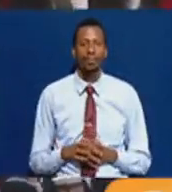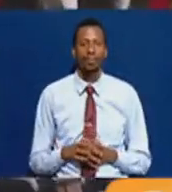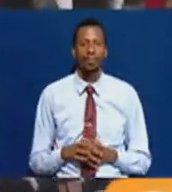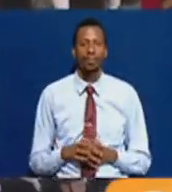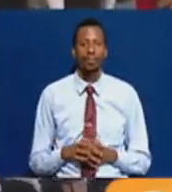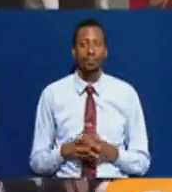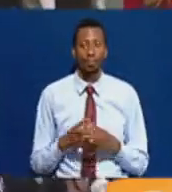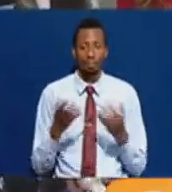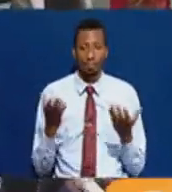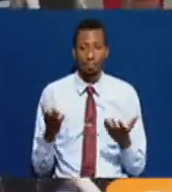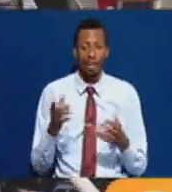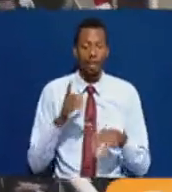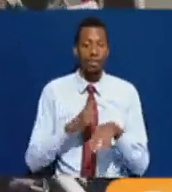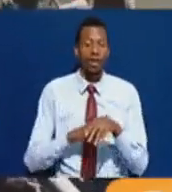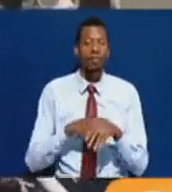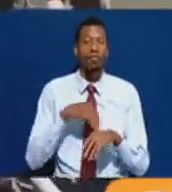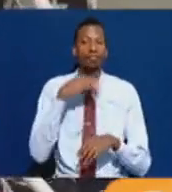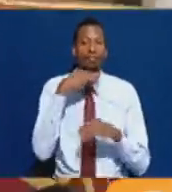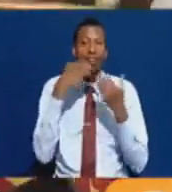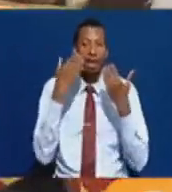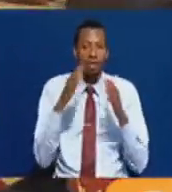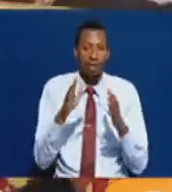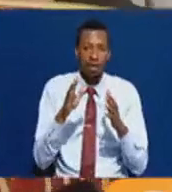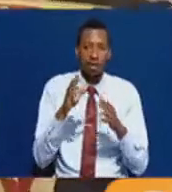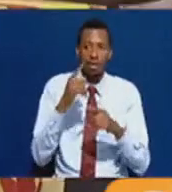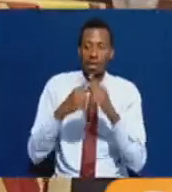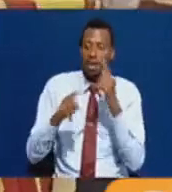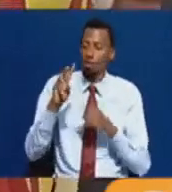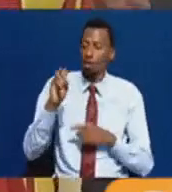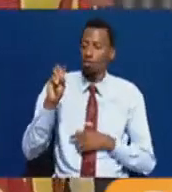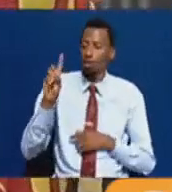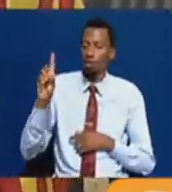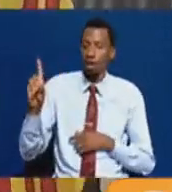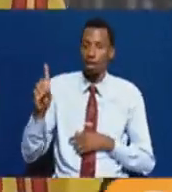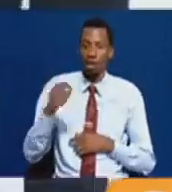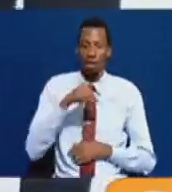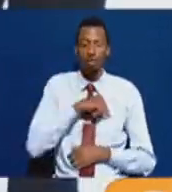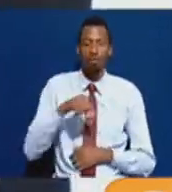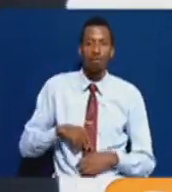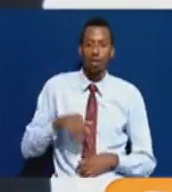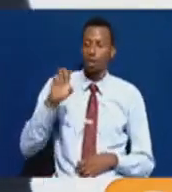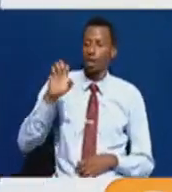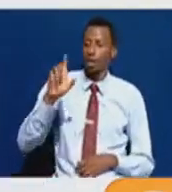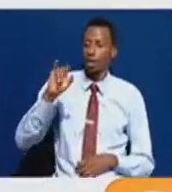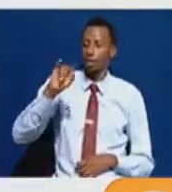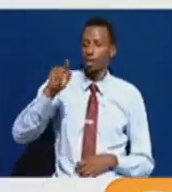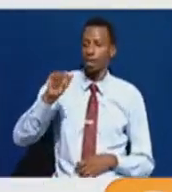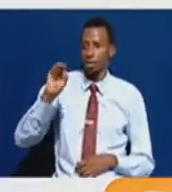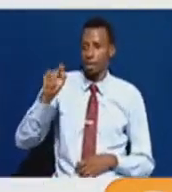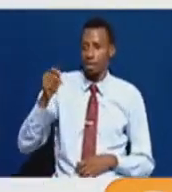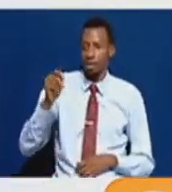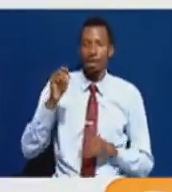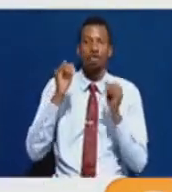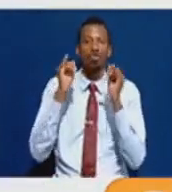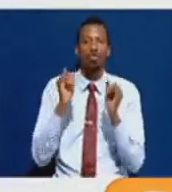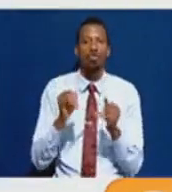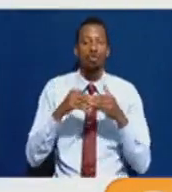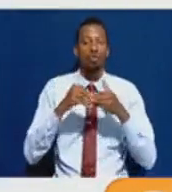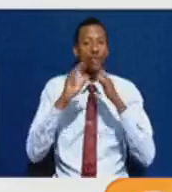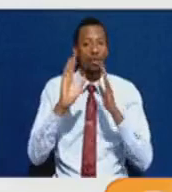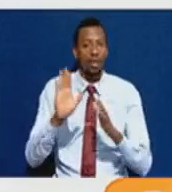The death of Queen Elizabeth in 2021 ushered in a new leader of the British monarchy, her firstborn son and heir to the throne,